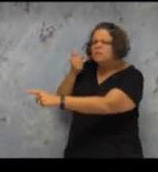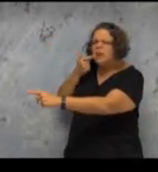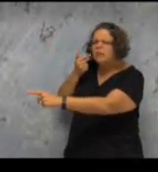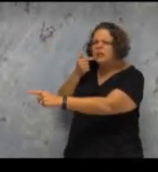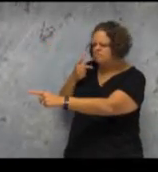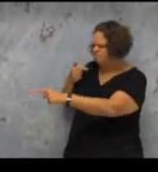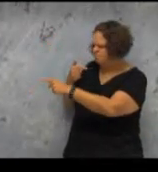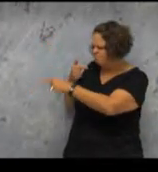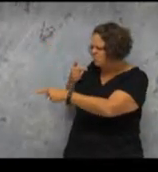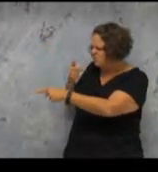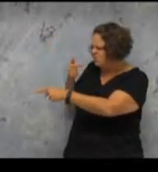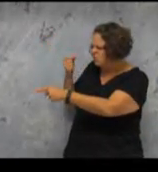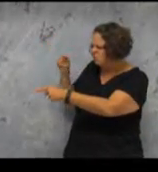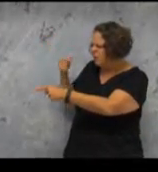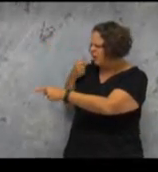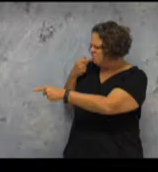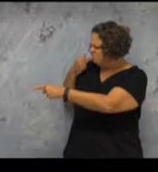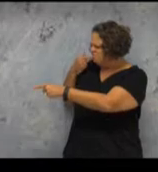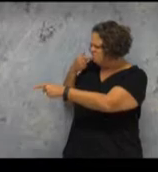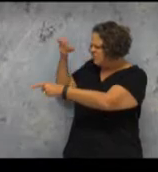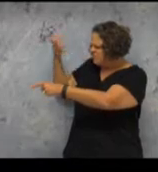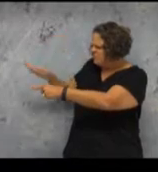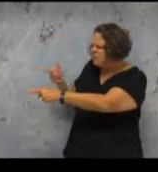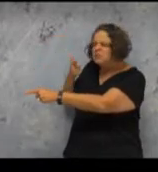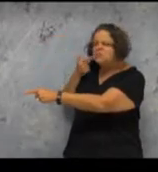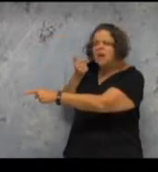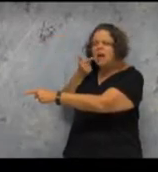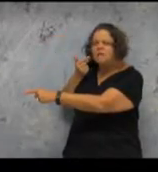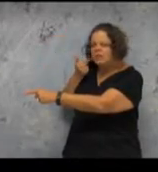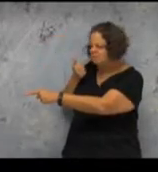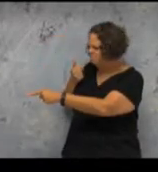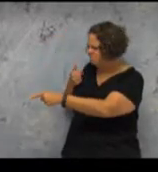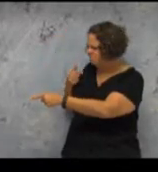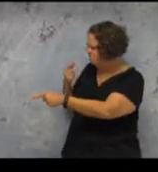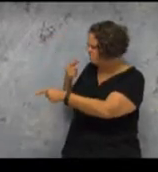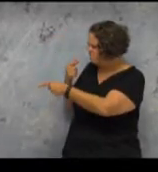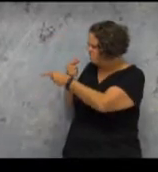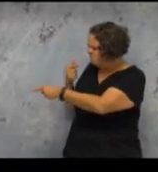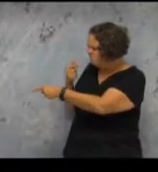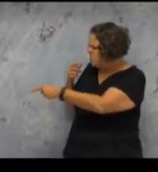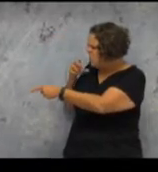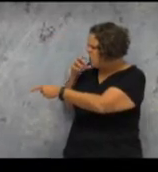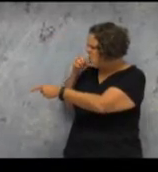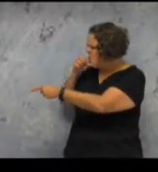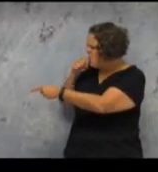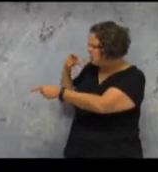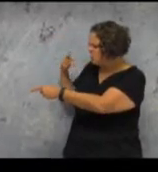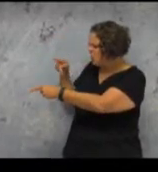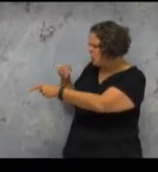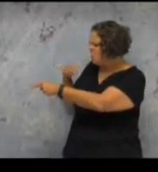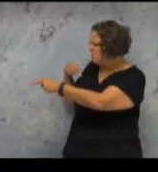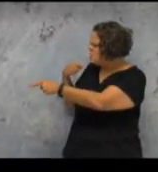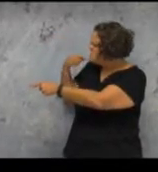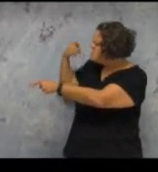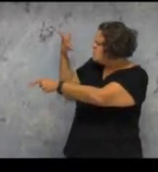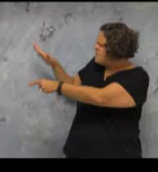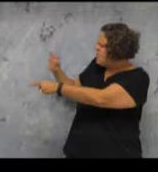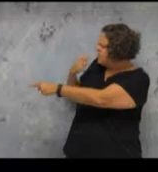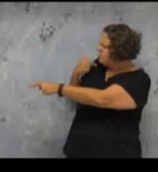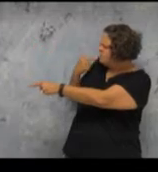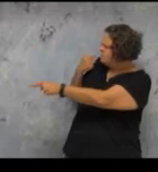"Stop laughing," he told green. "Stop laughing," he told purple and